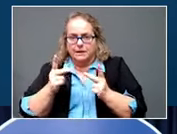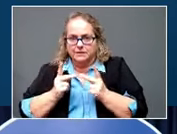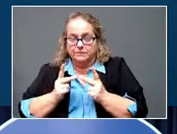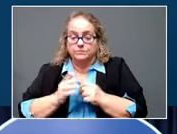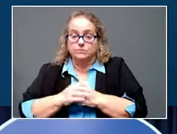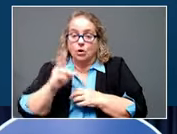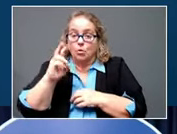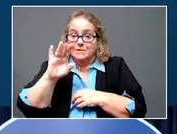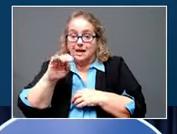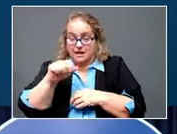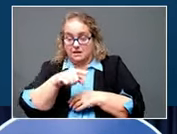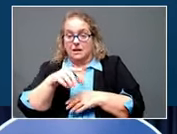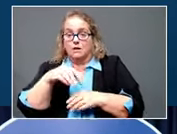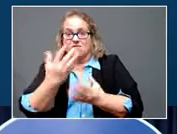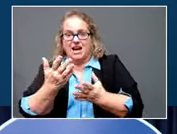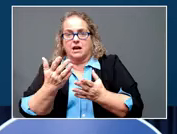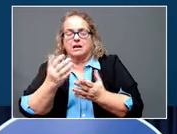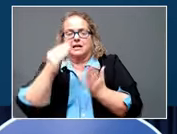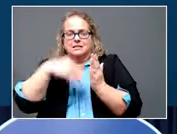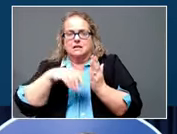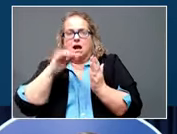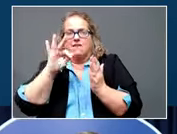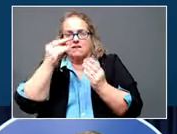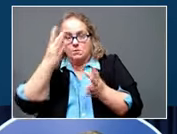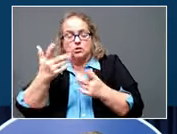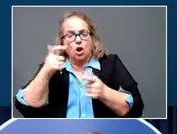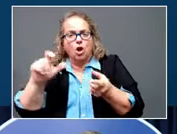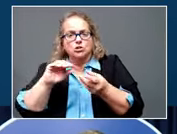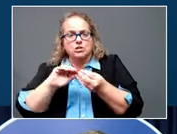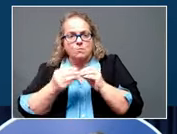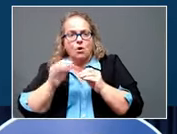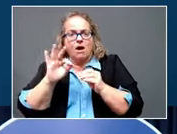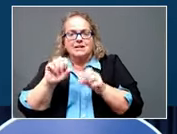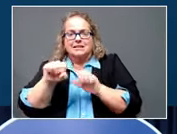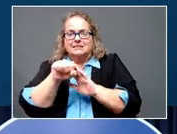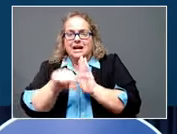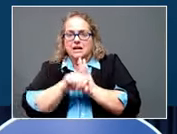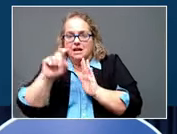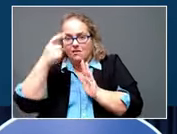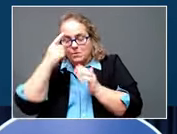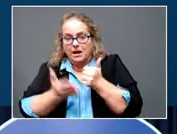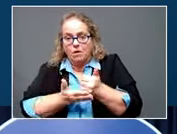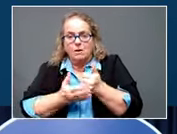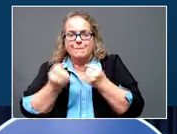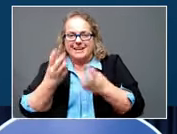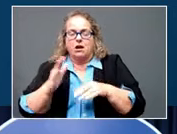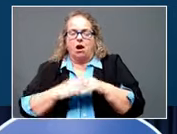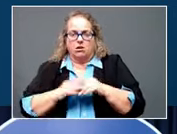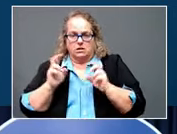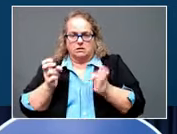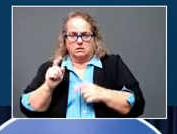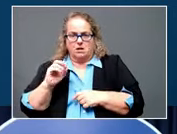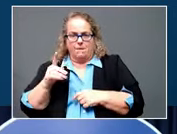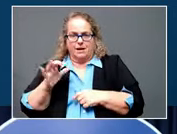from a large number of state government assistance programs, including many on the topics we're talking about today. Again,